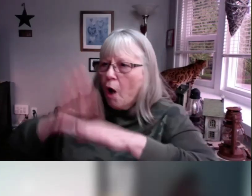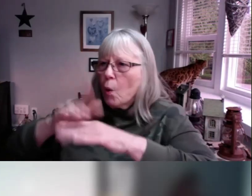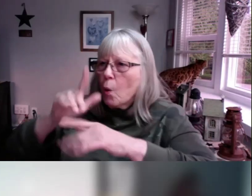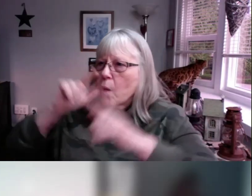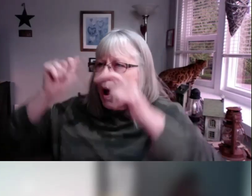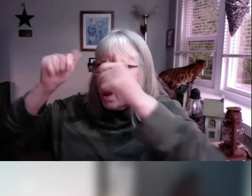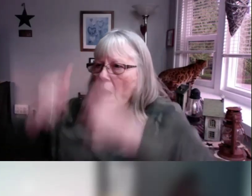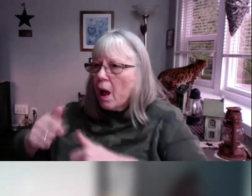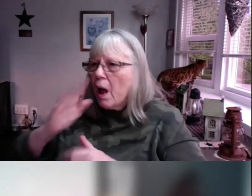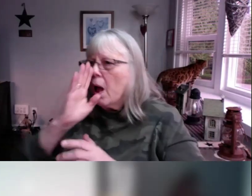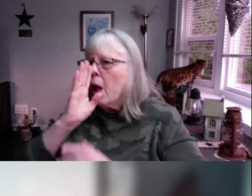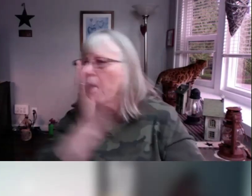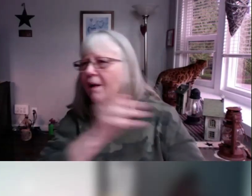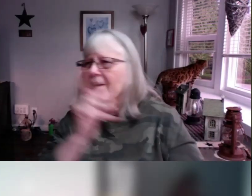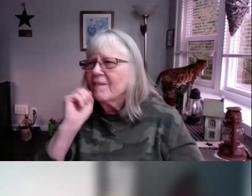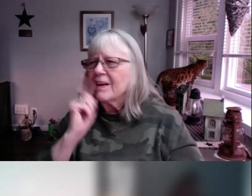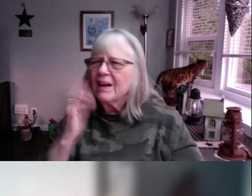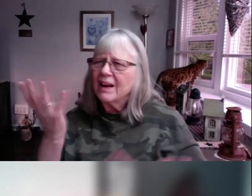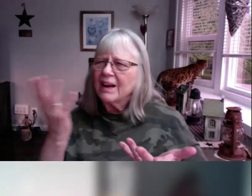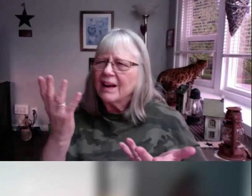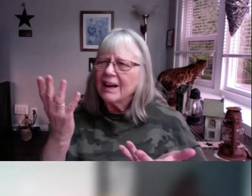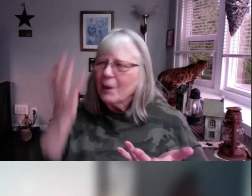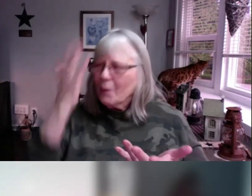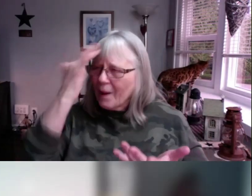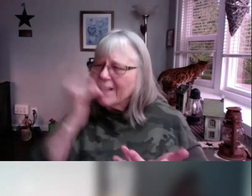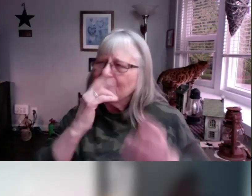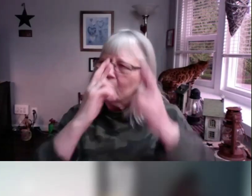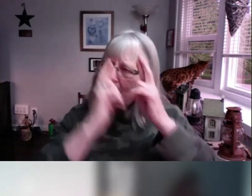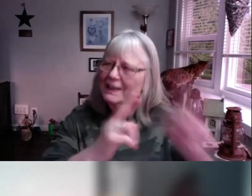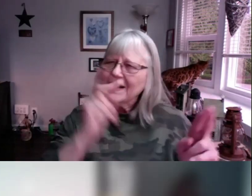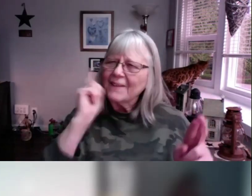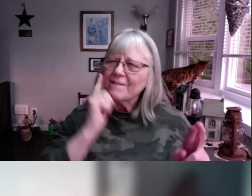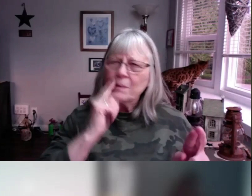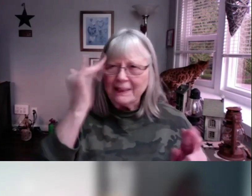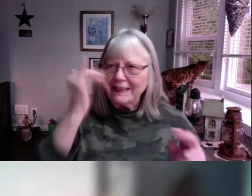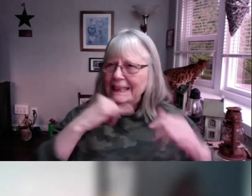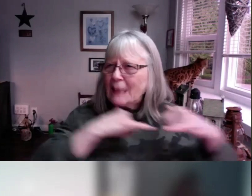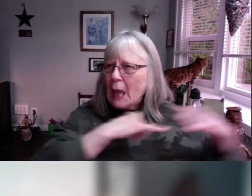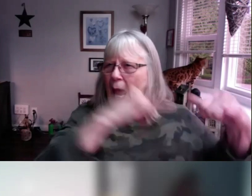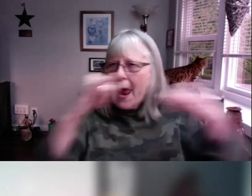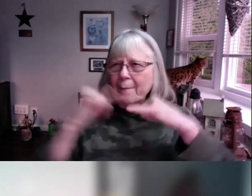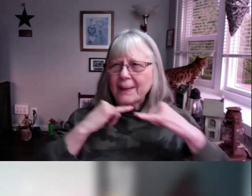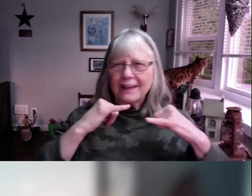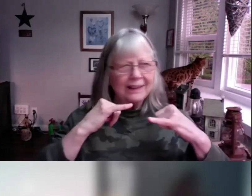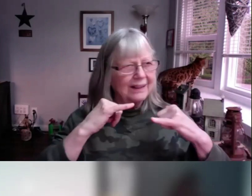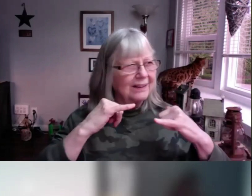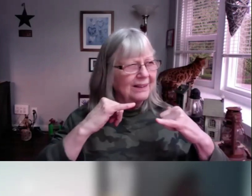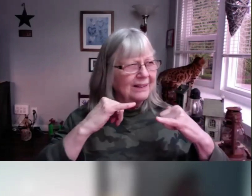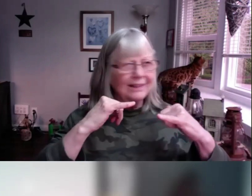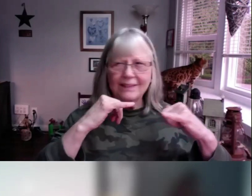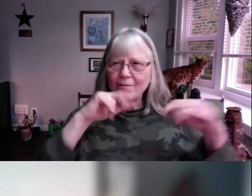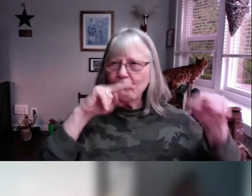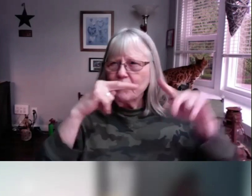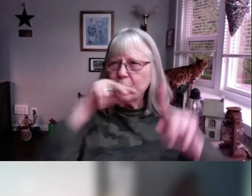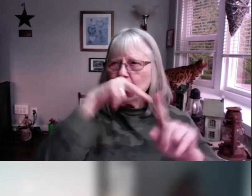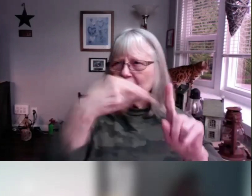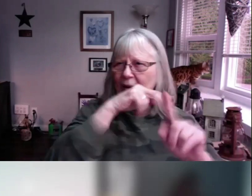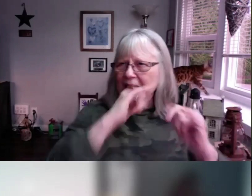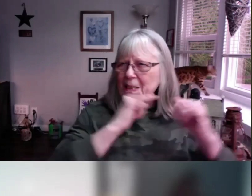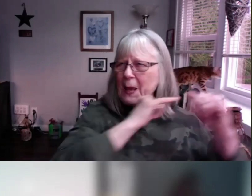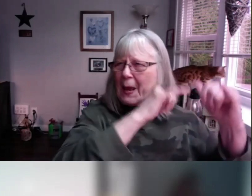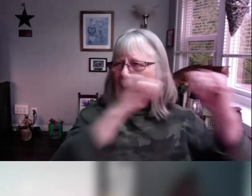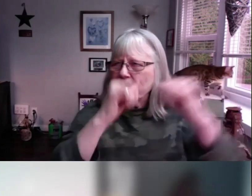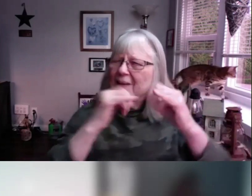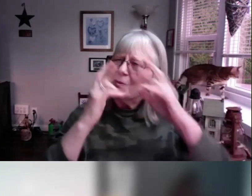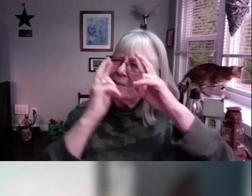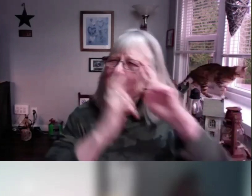Just to have some respect for the deaf people. Everybody's like focusing on latent deaf individuals, but why not still respect the deaf individuals that still